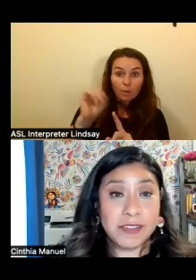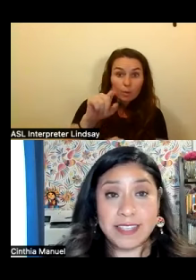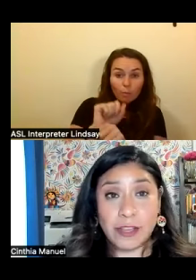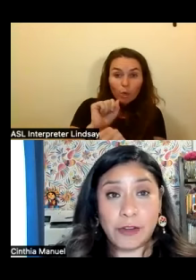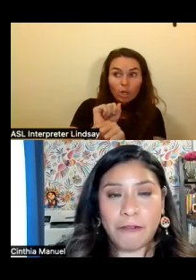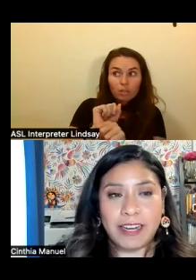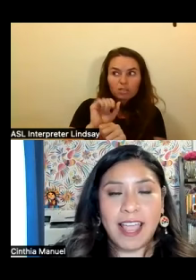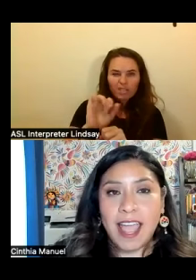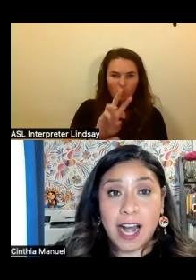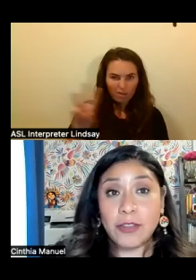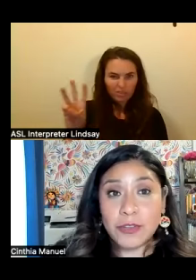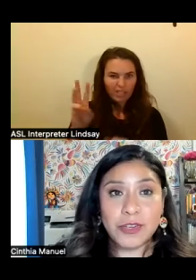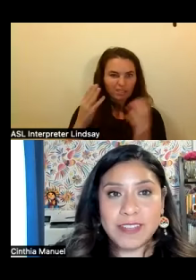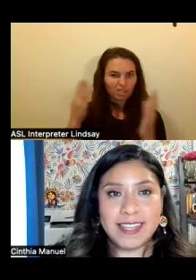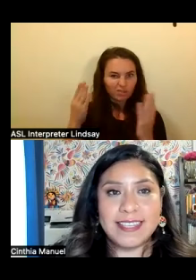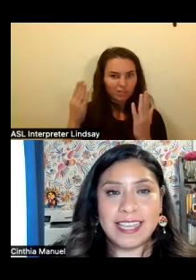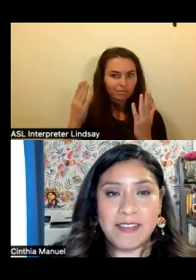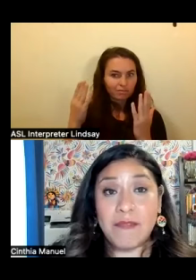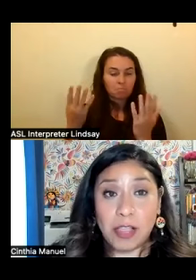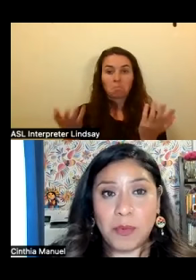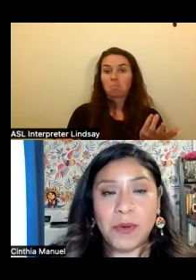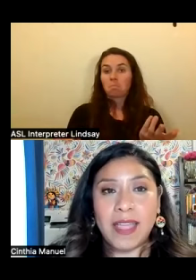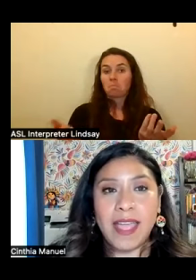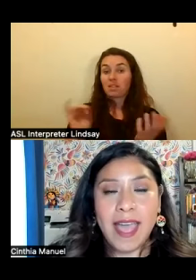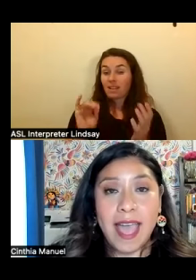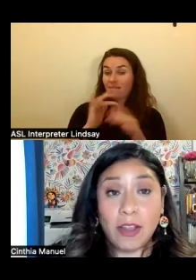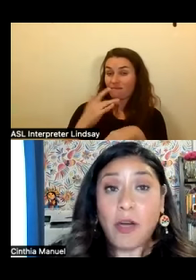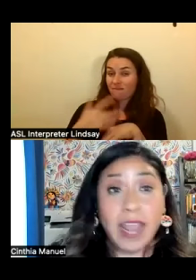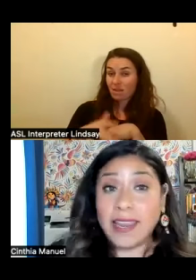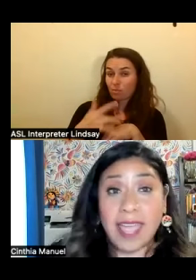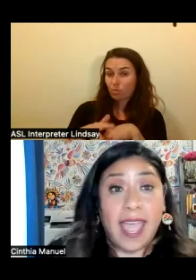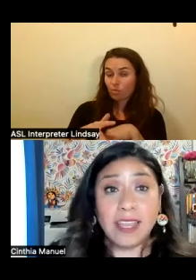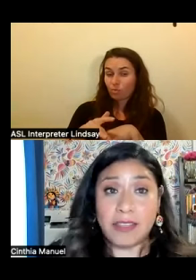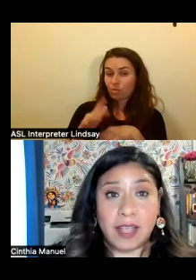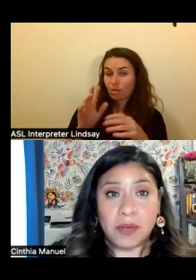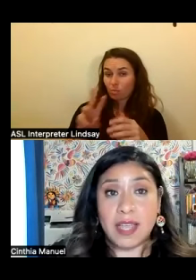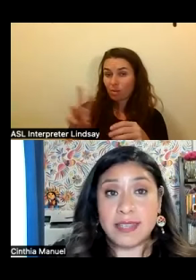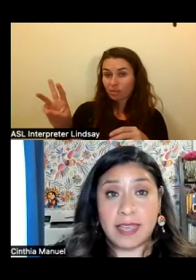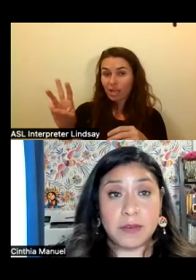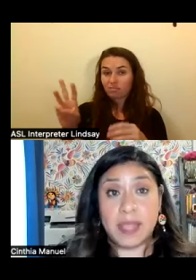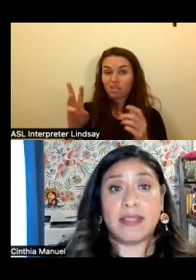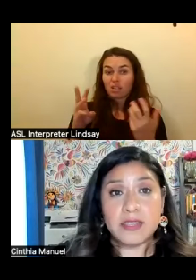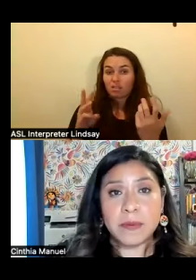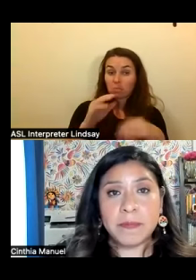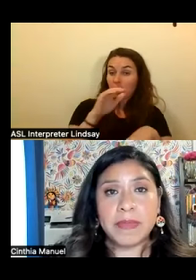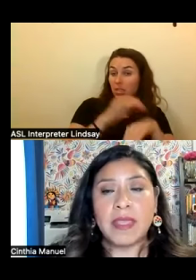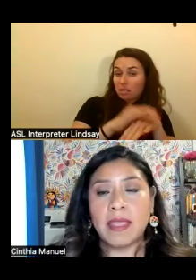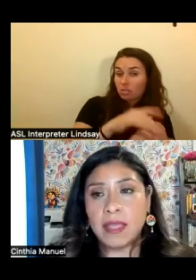the services that you're offering, are those services even available and in any other language aside from